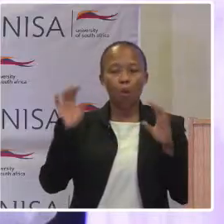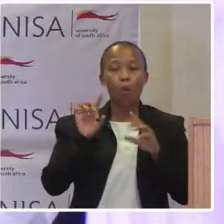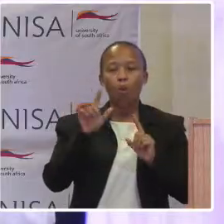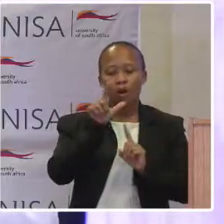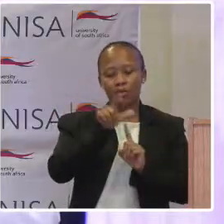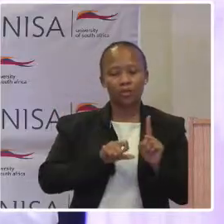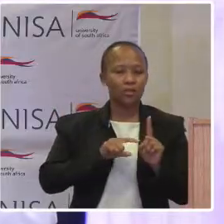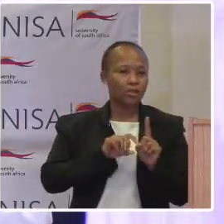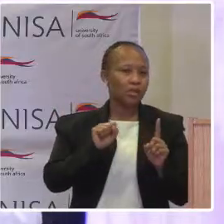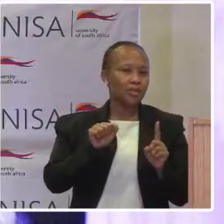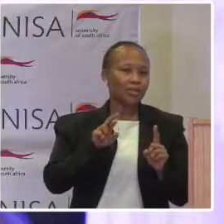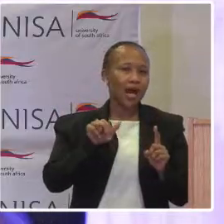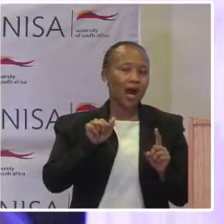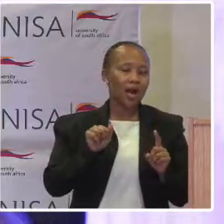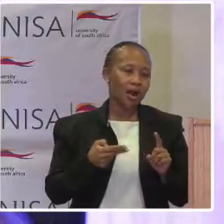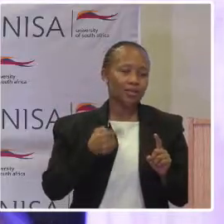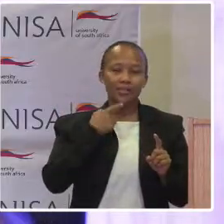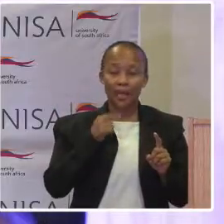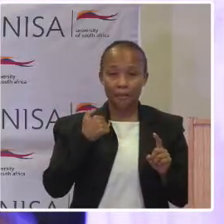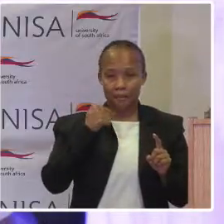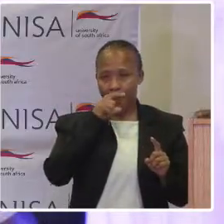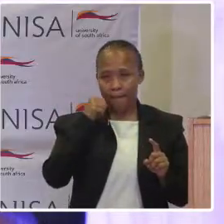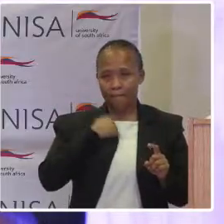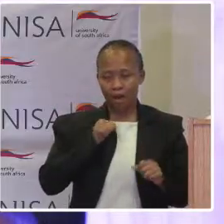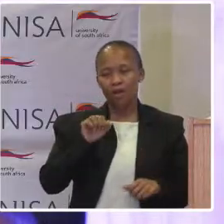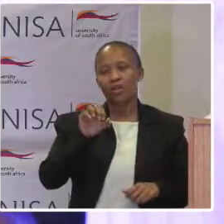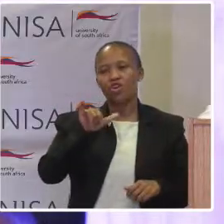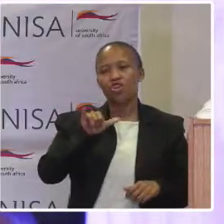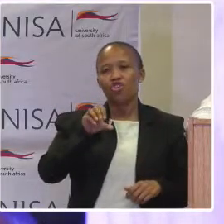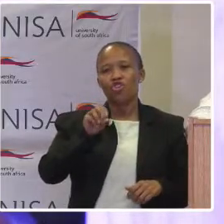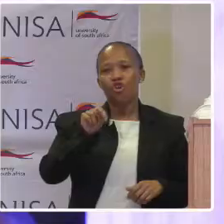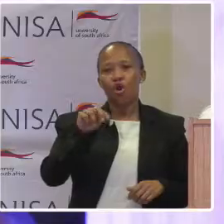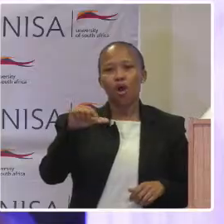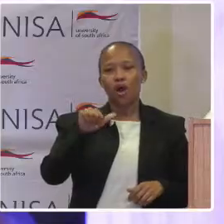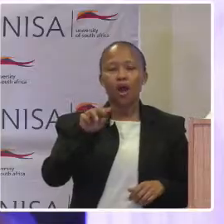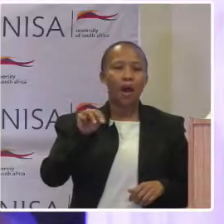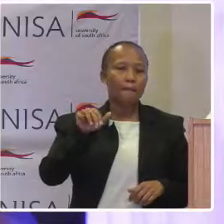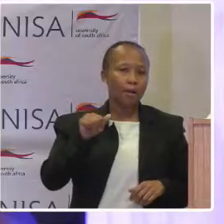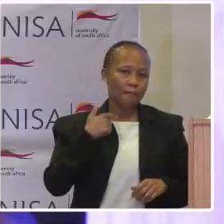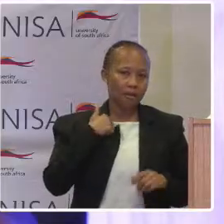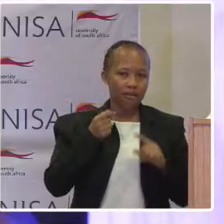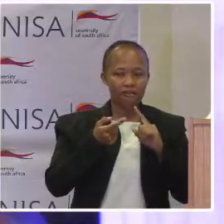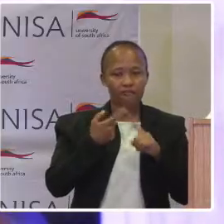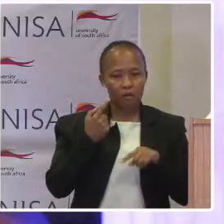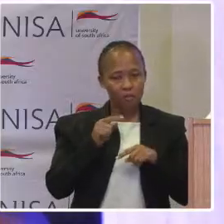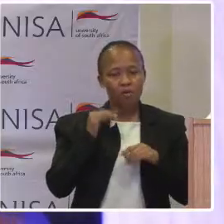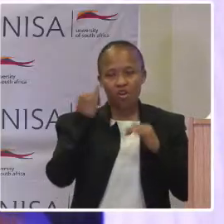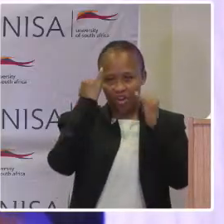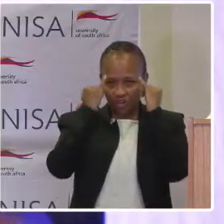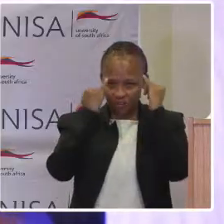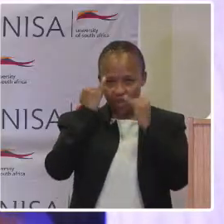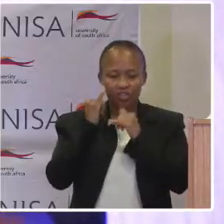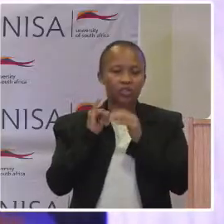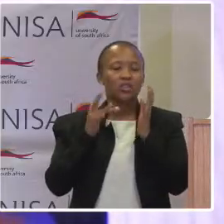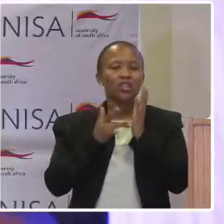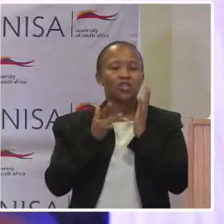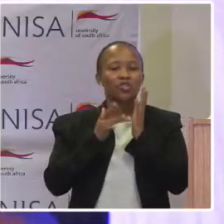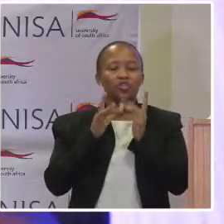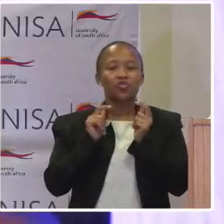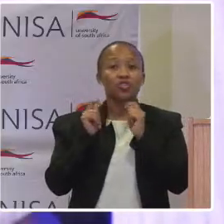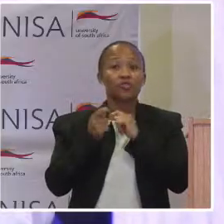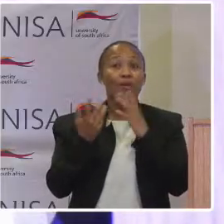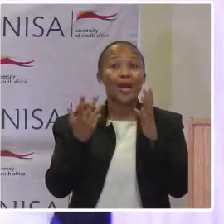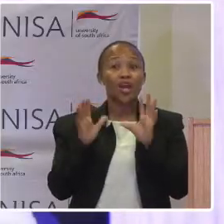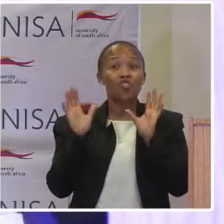name is Yongama Skweya. I come from the Directorate for Innovation, Technology Transfer and